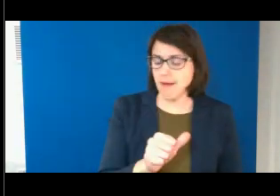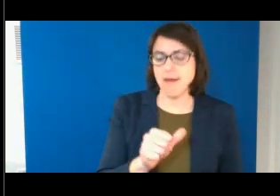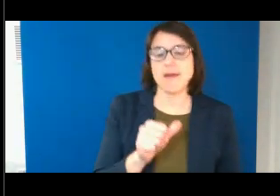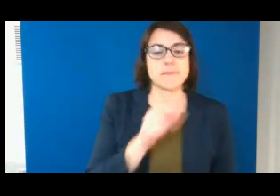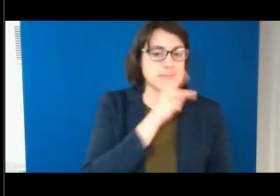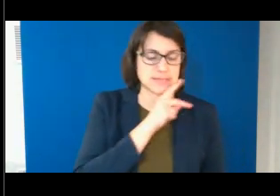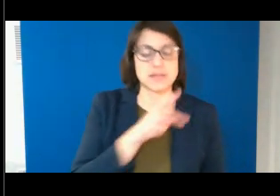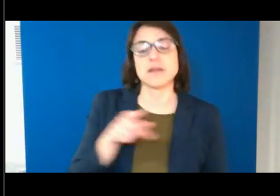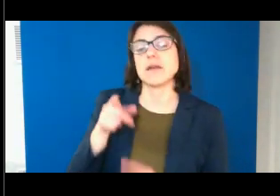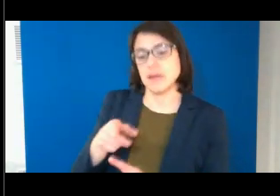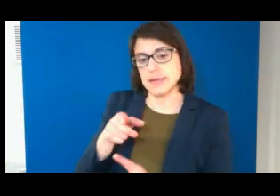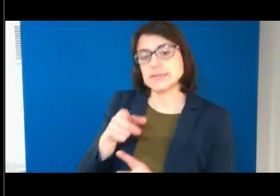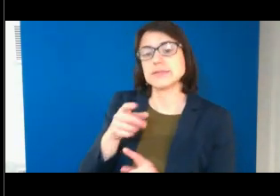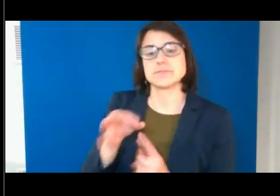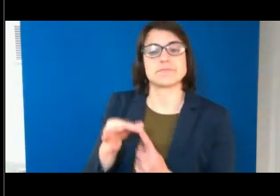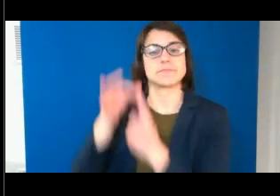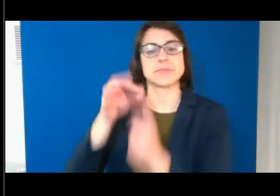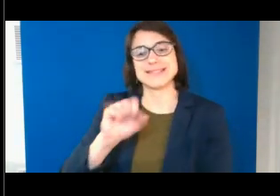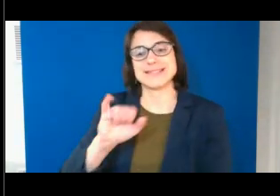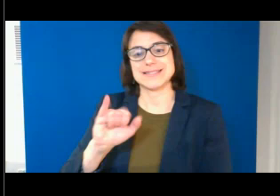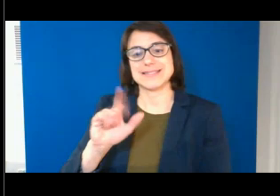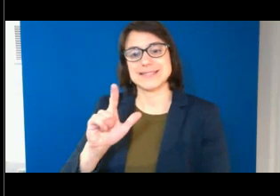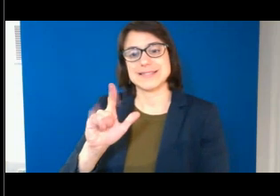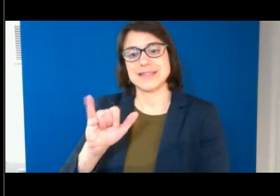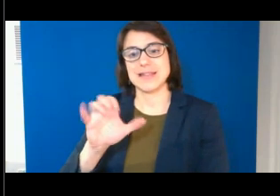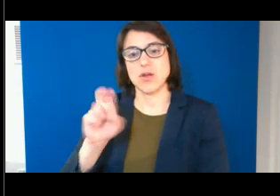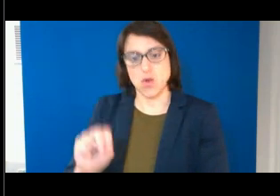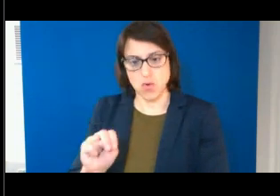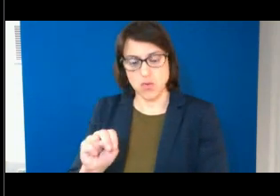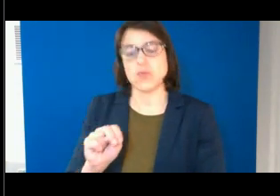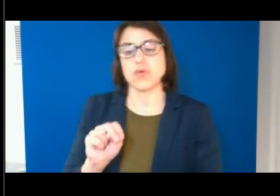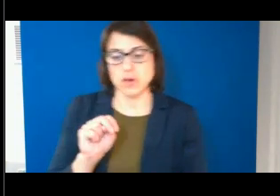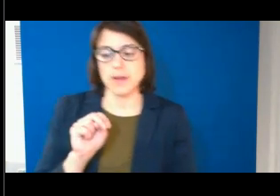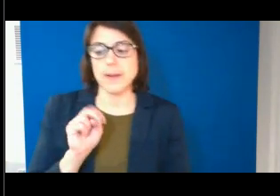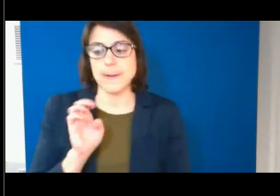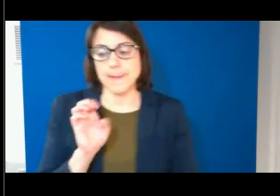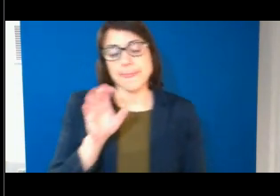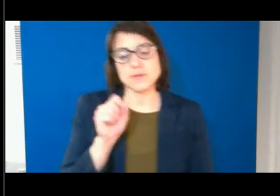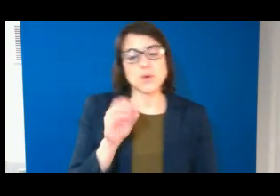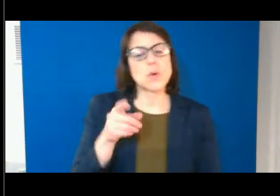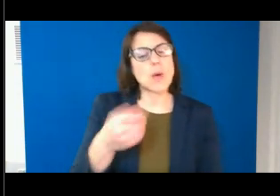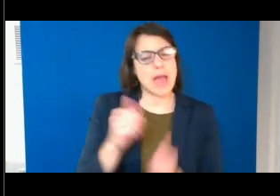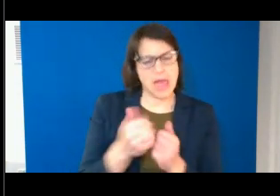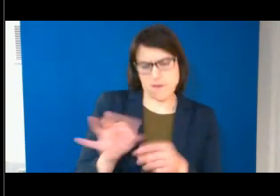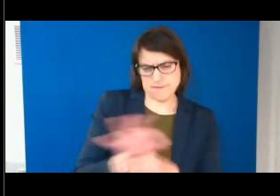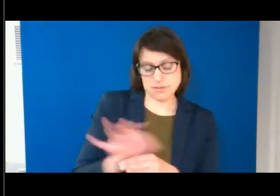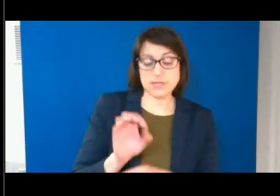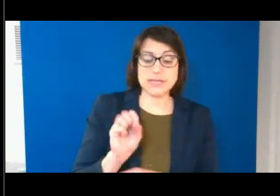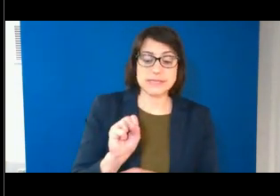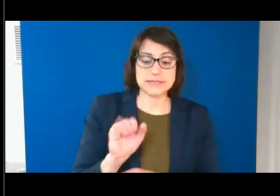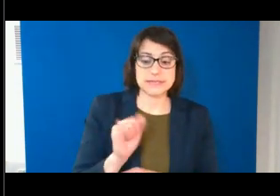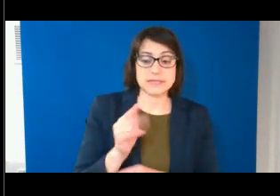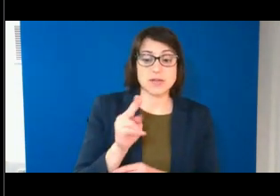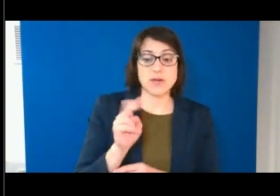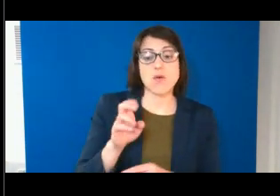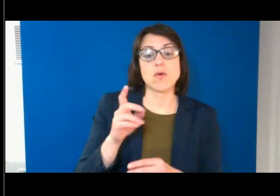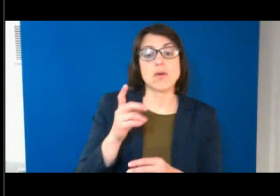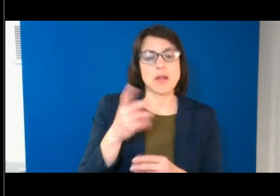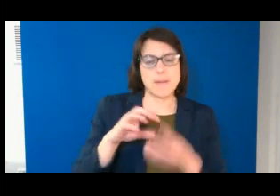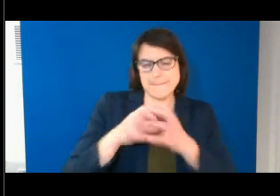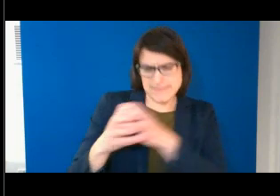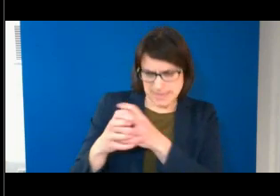And the difference in terms of how that effectively functions is that the silicone, in terms of at a molecular level, is a lot stronger. So it